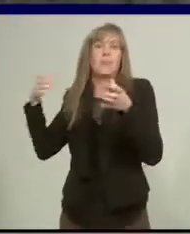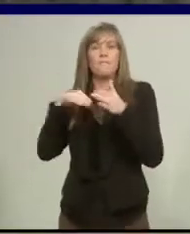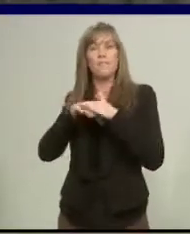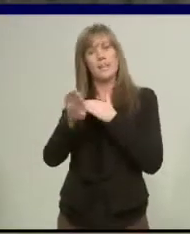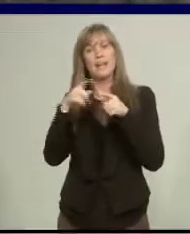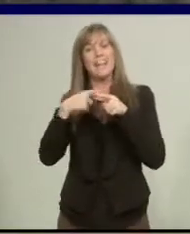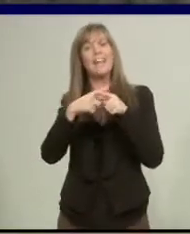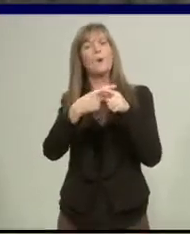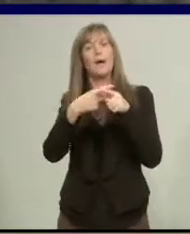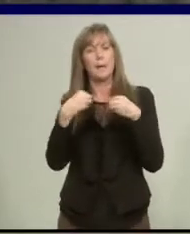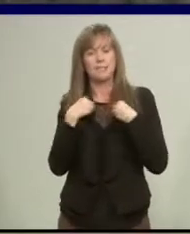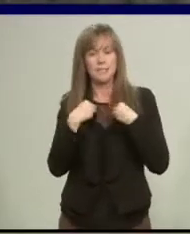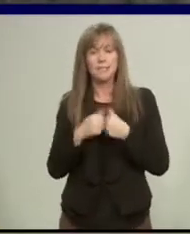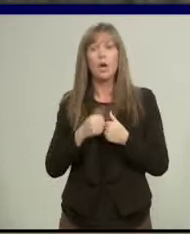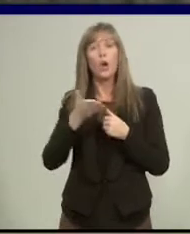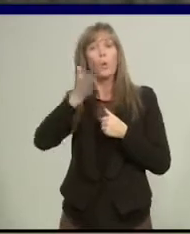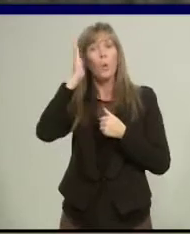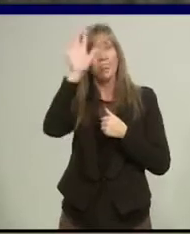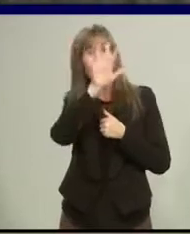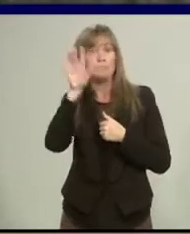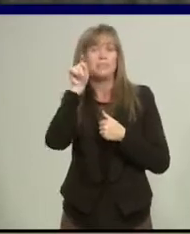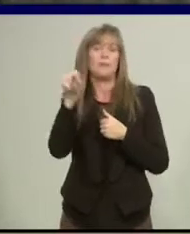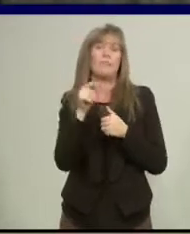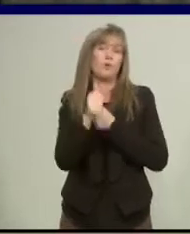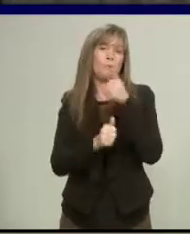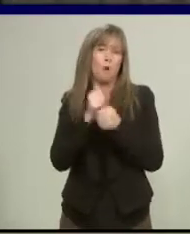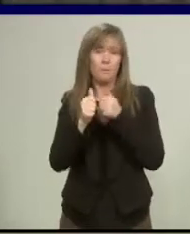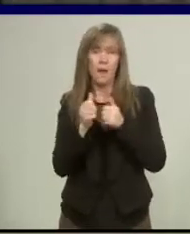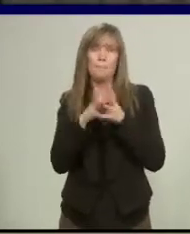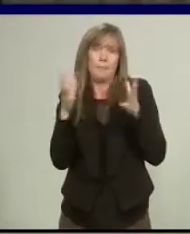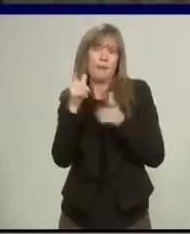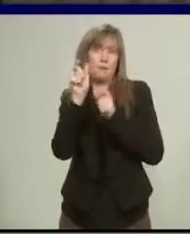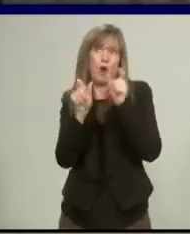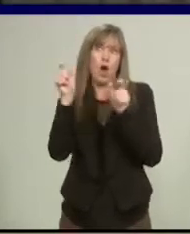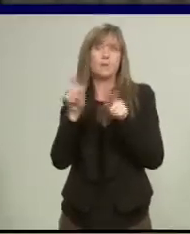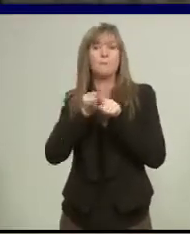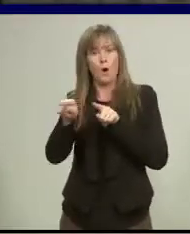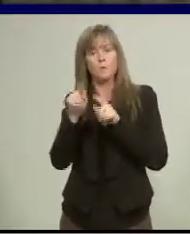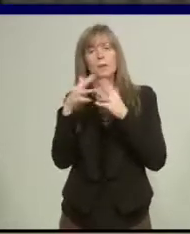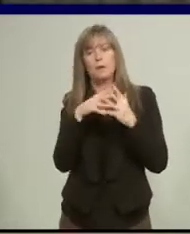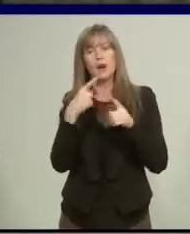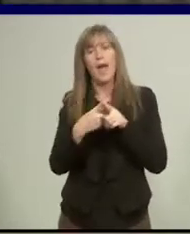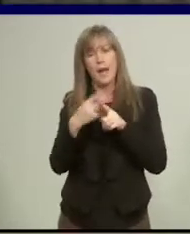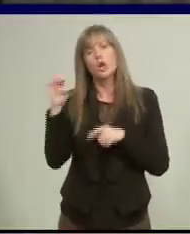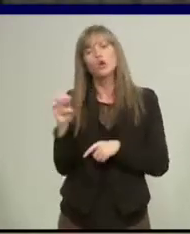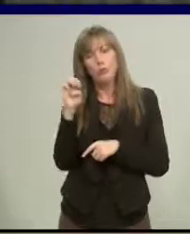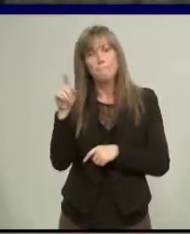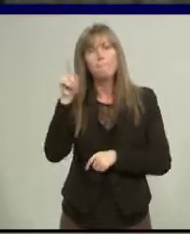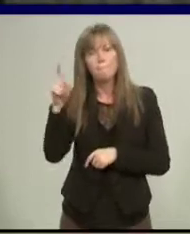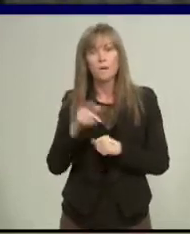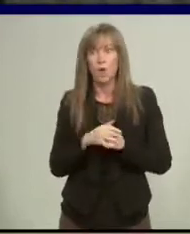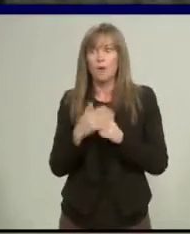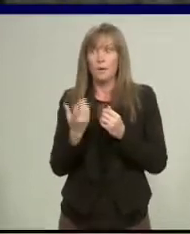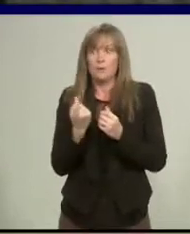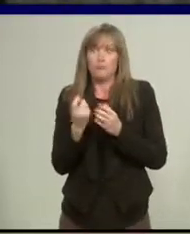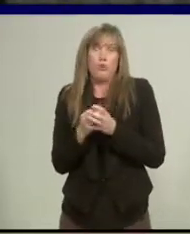Mena Knitwear is huge in the Northern Hemisphere. Our biggest client base is in the States and Europe, and it's just growing